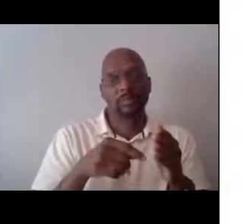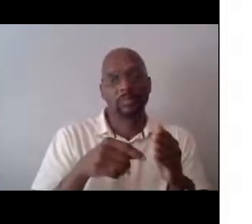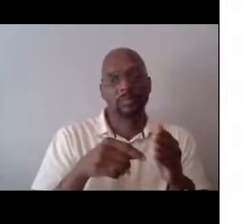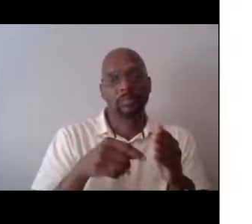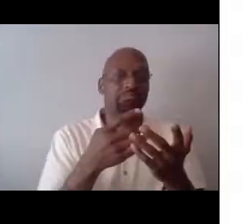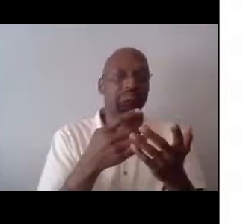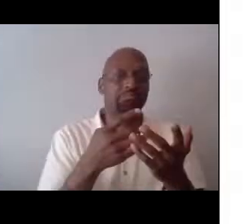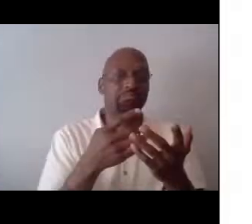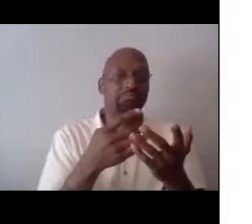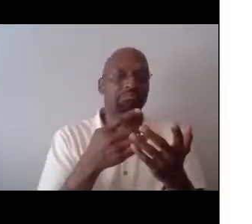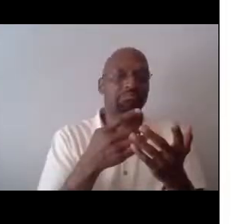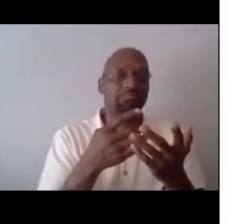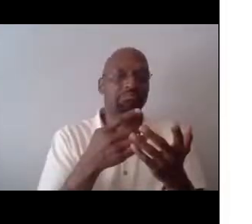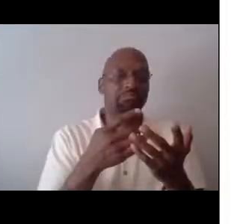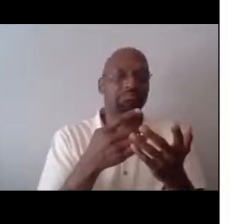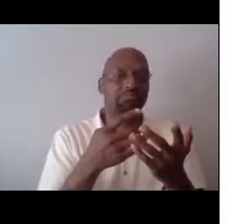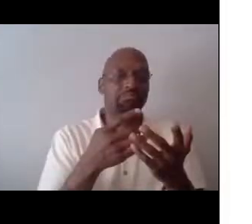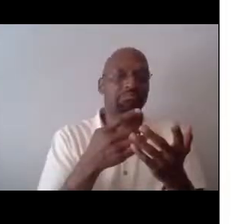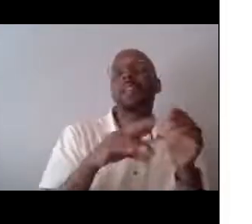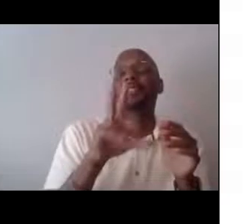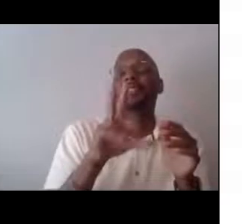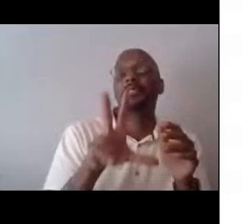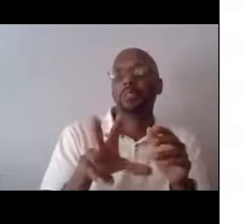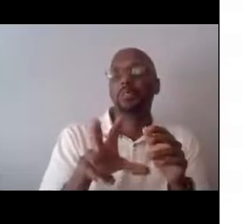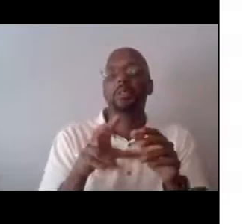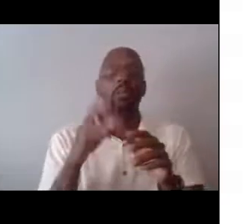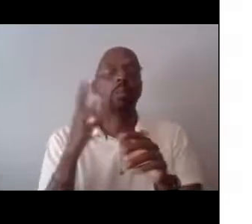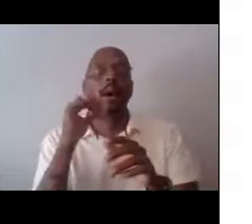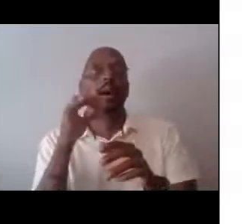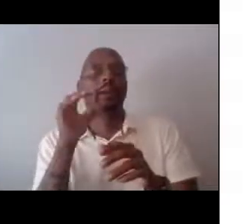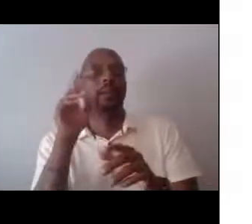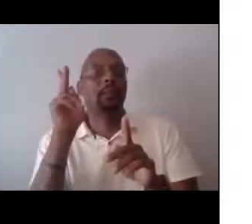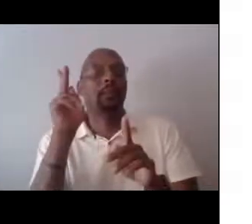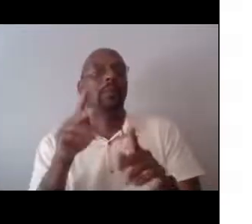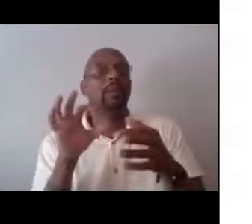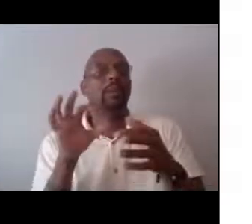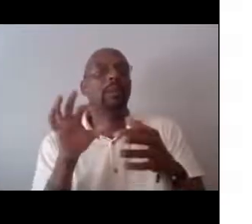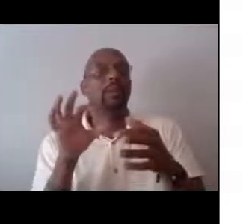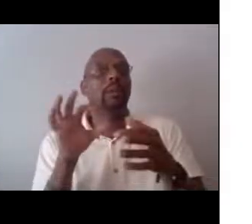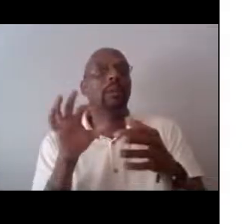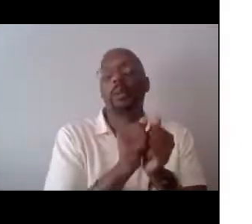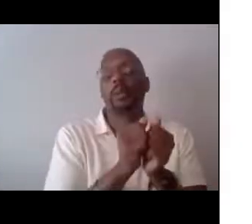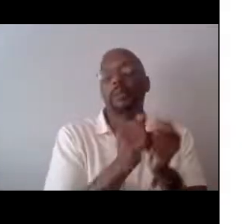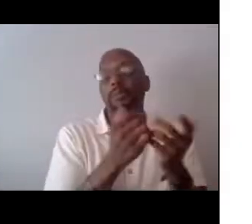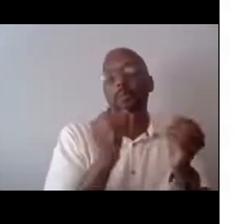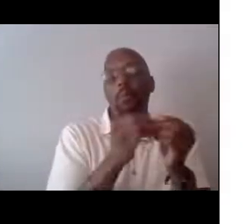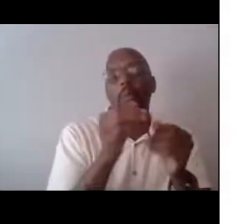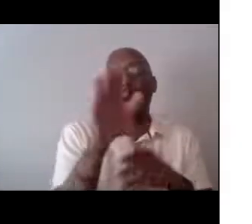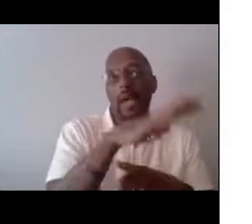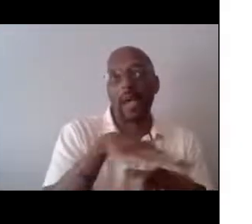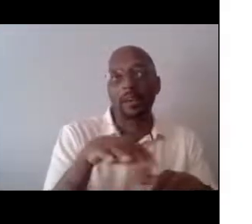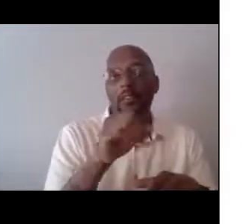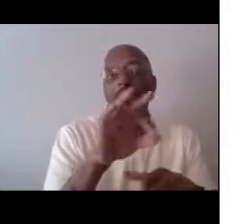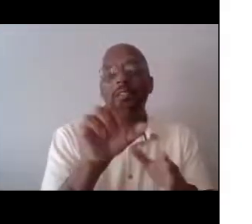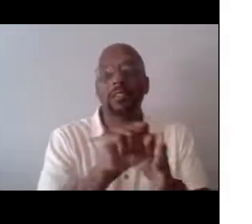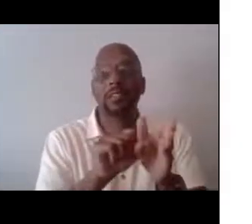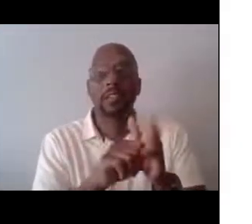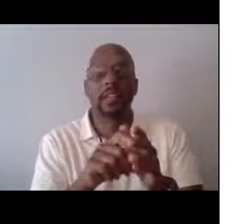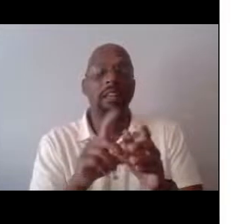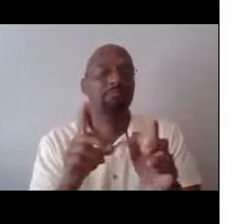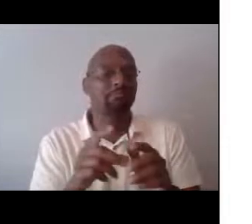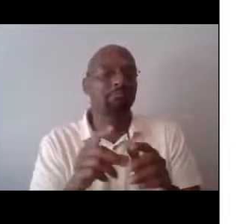people represented more than one area of the state or said that they represented the entire state. But you can see here, the majority of applicants coming